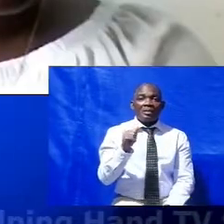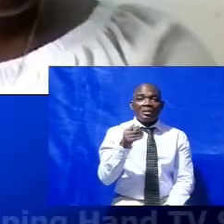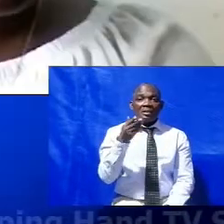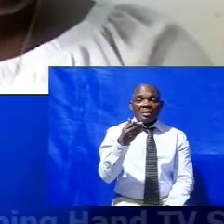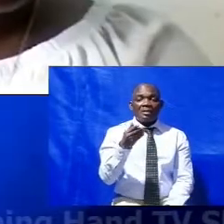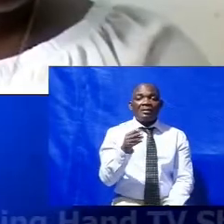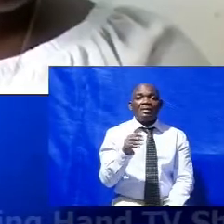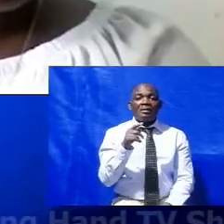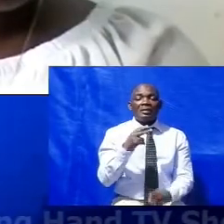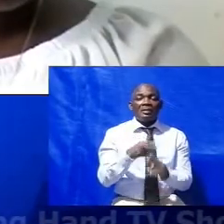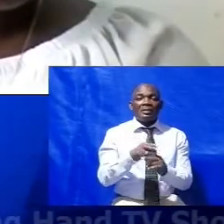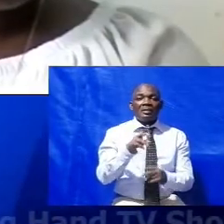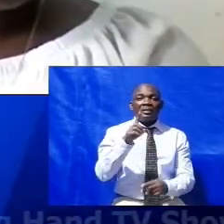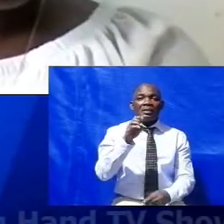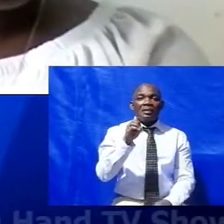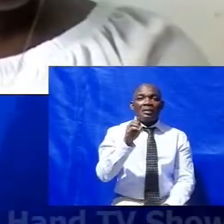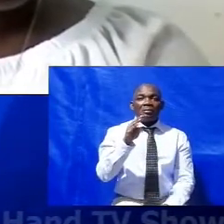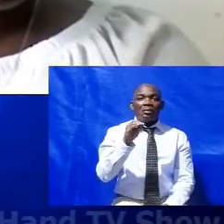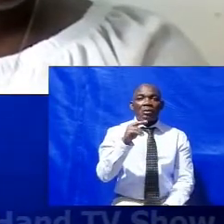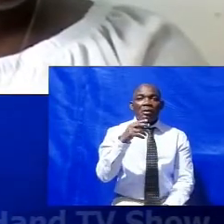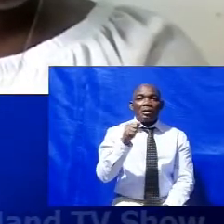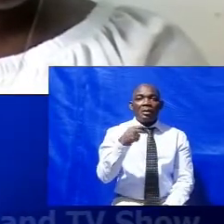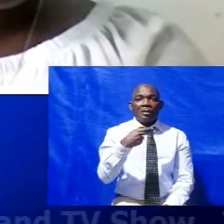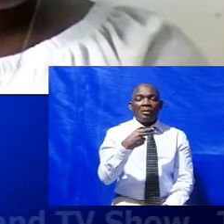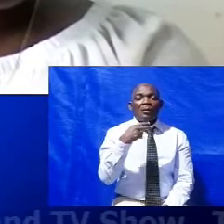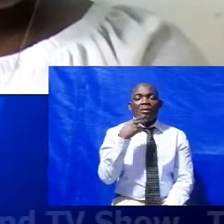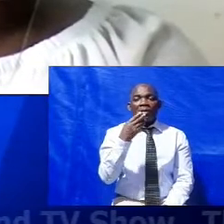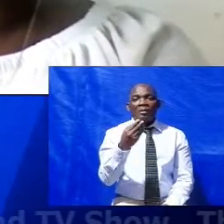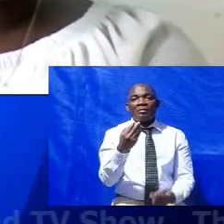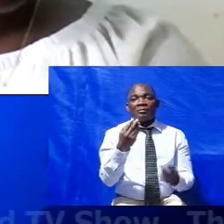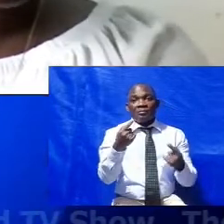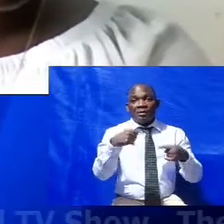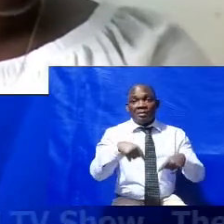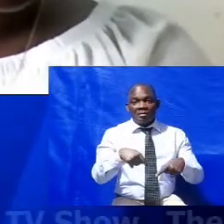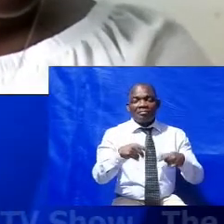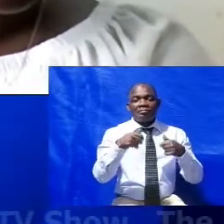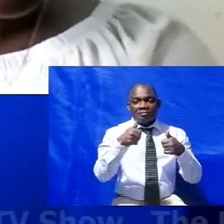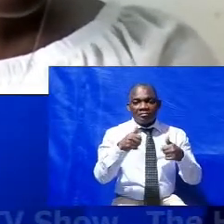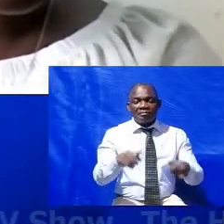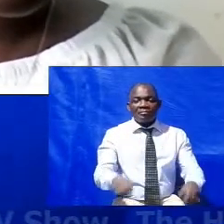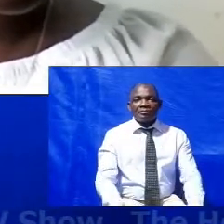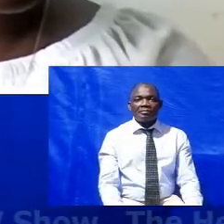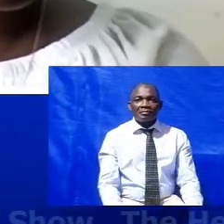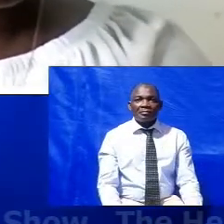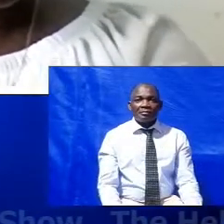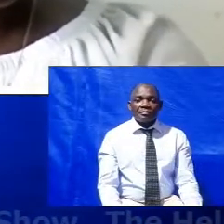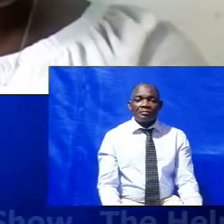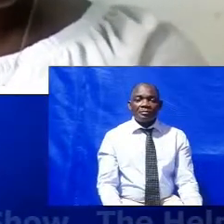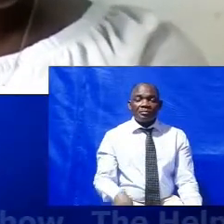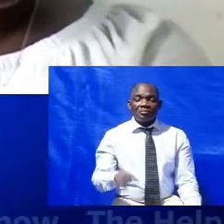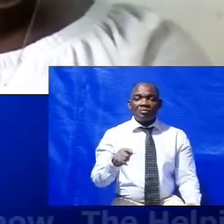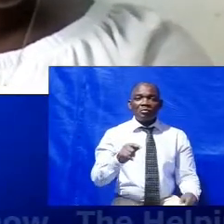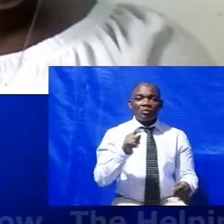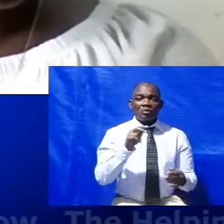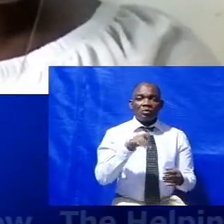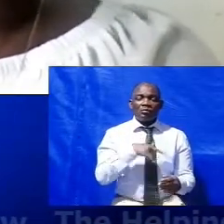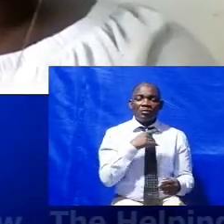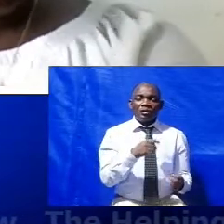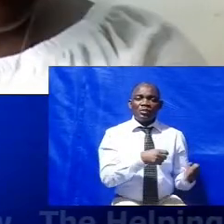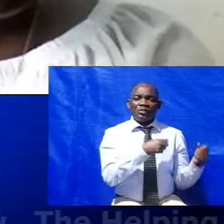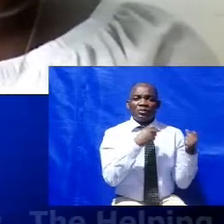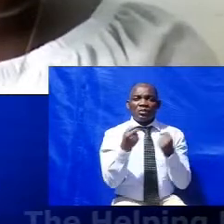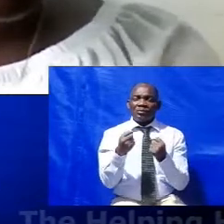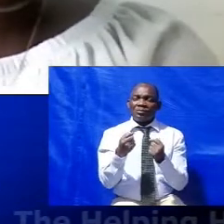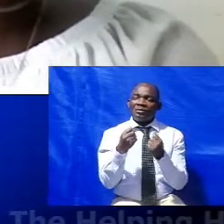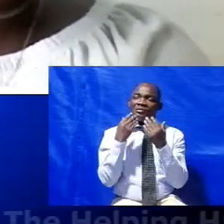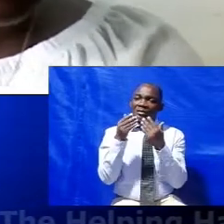is still with me here all the way from Kenya. Deborah, thank you so much for being strong.